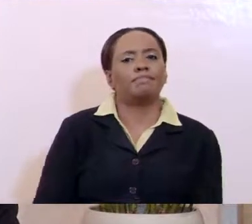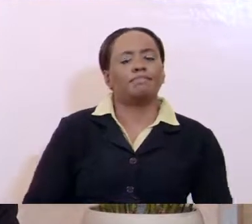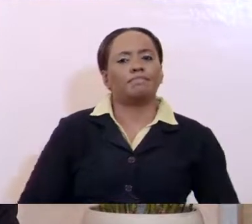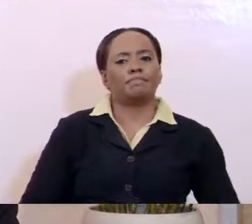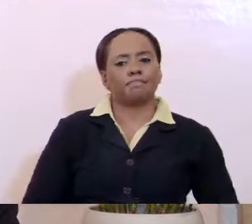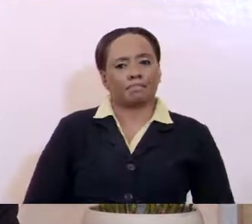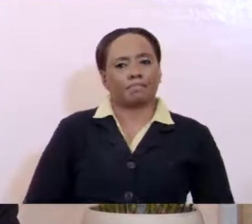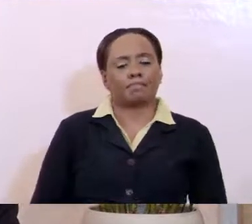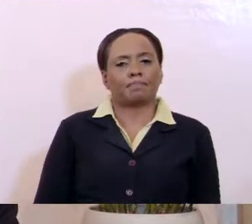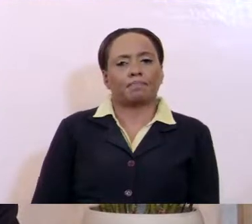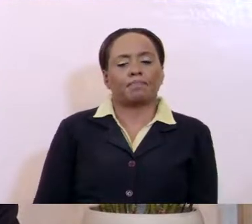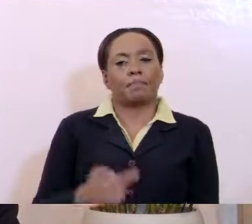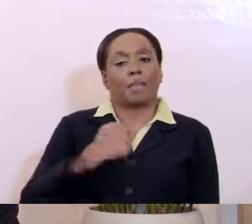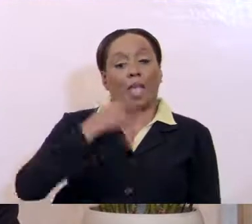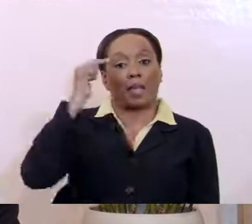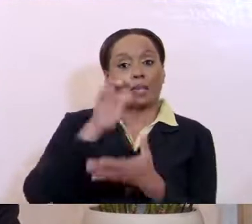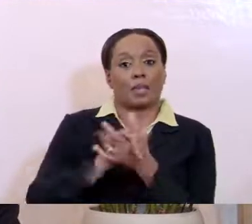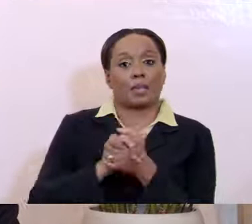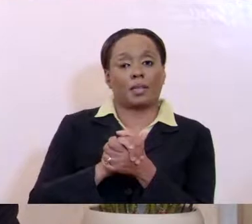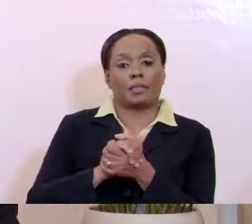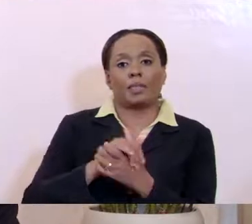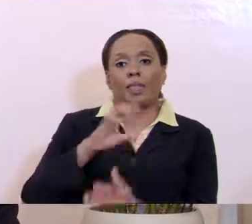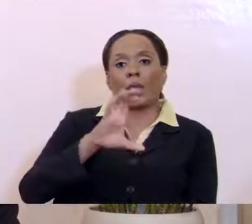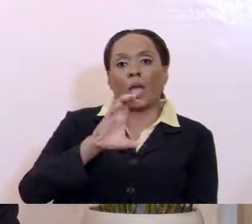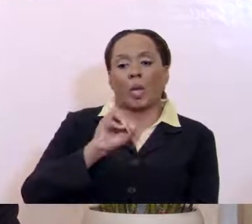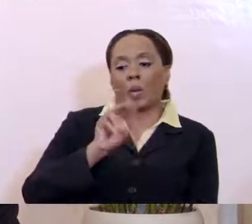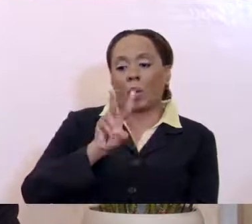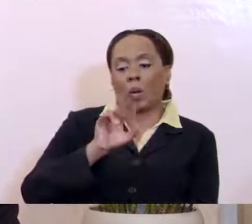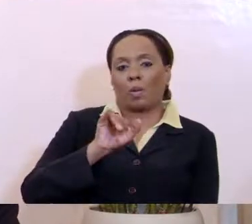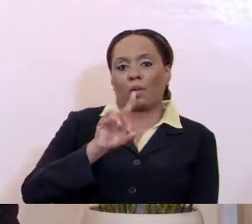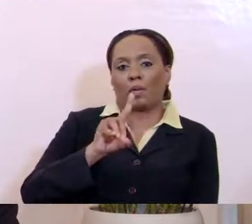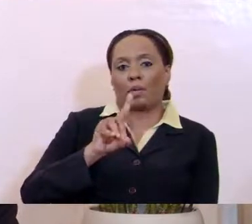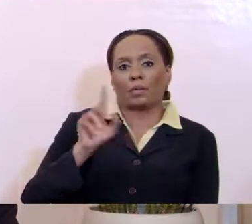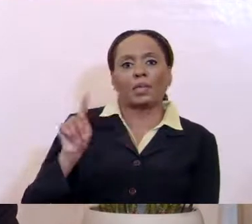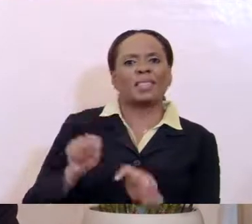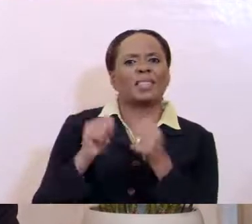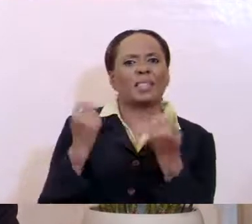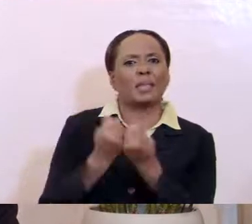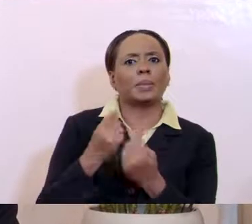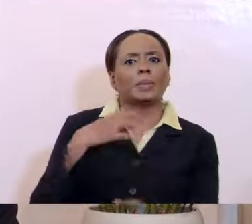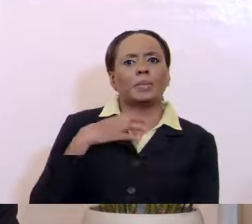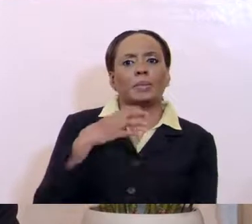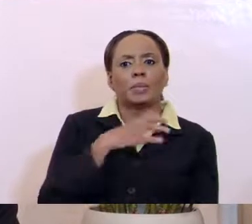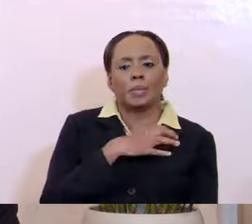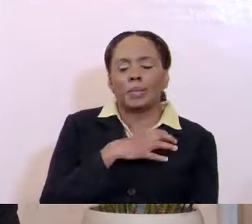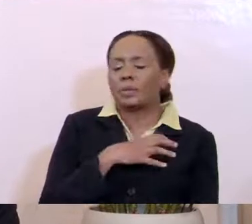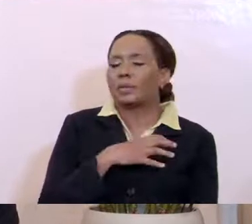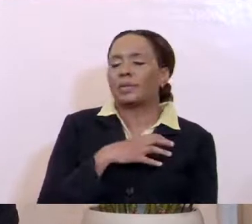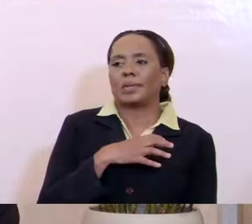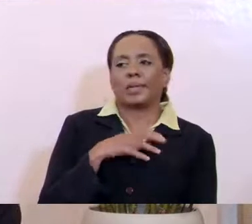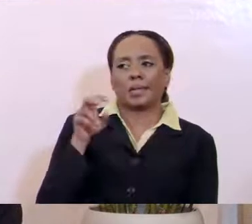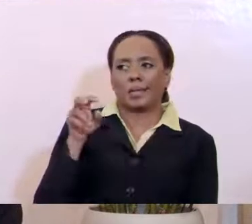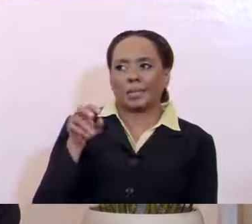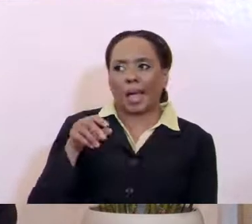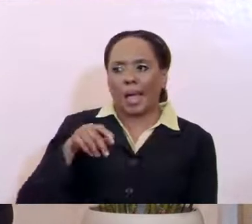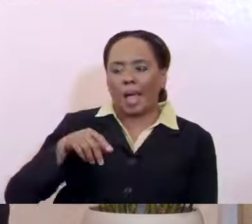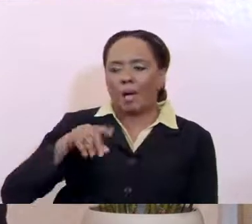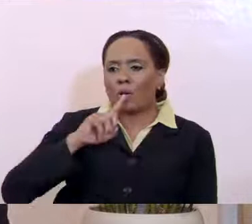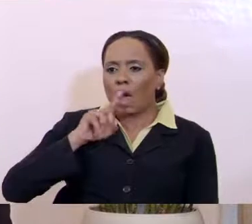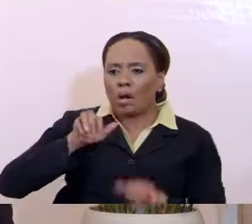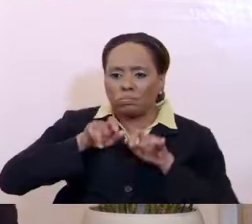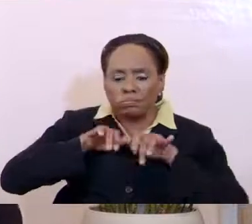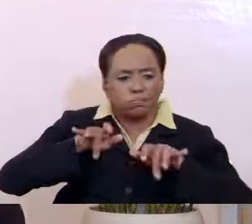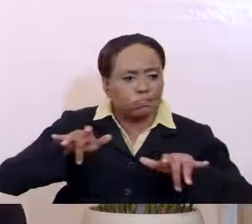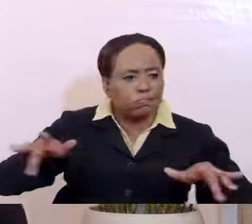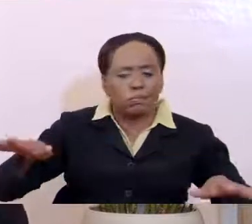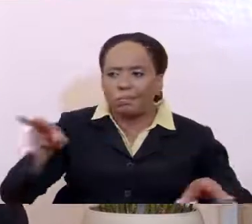the work of the COVID unit has been responsible for making it quite clear to Barbadians where the